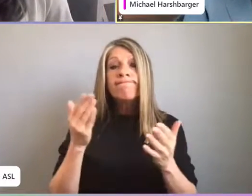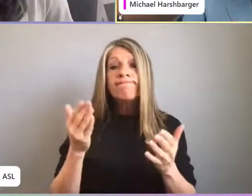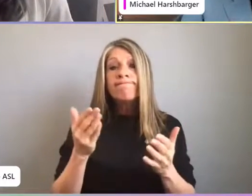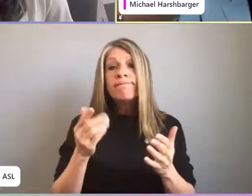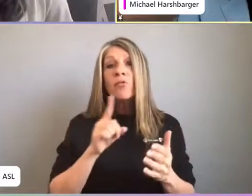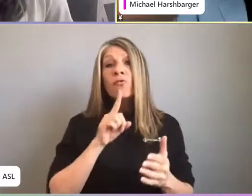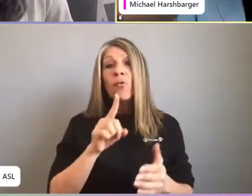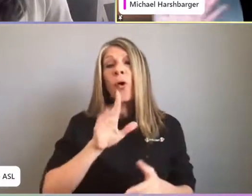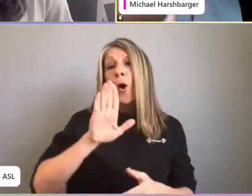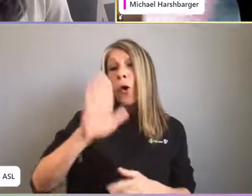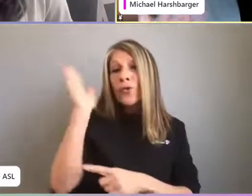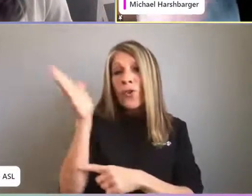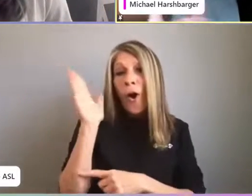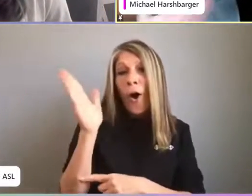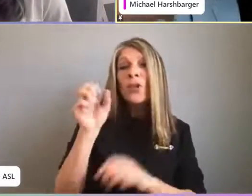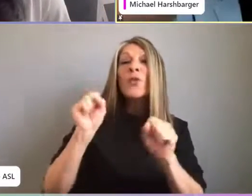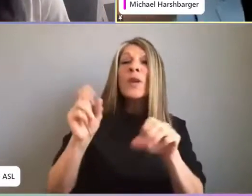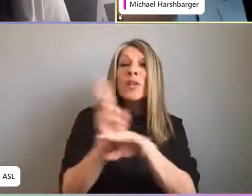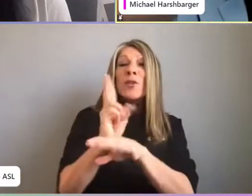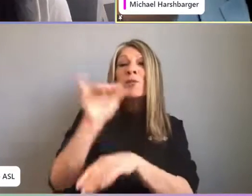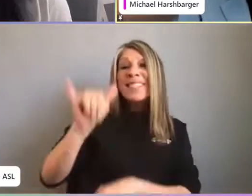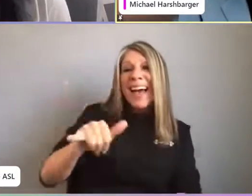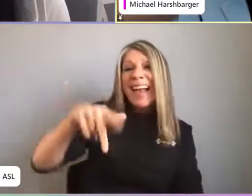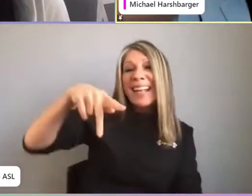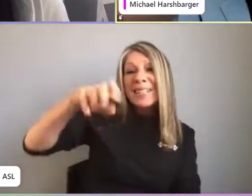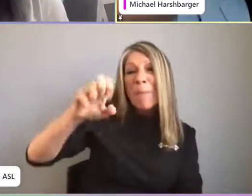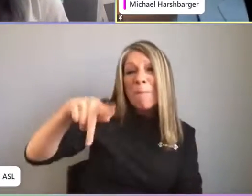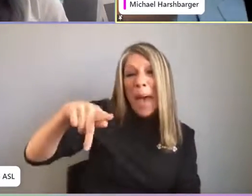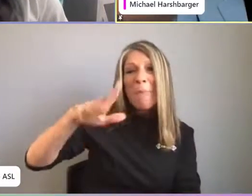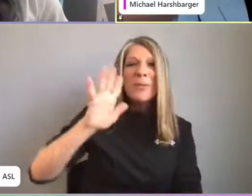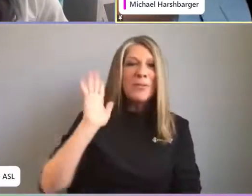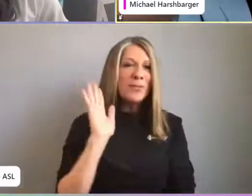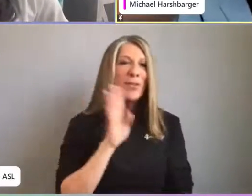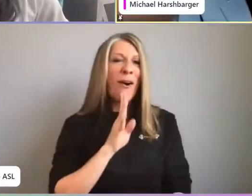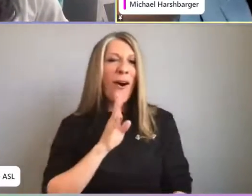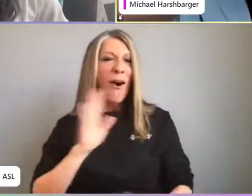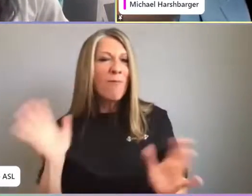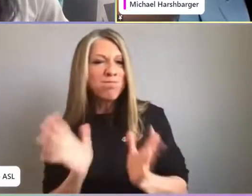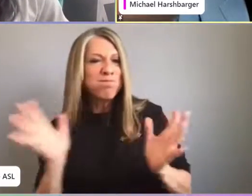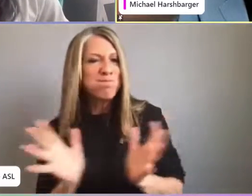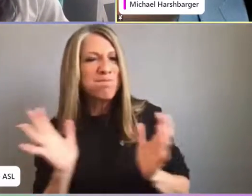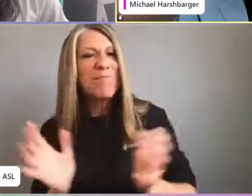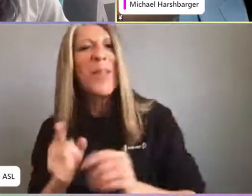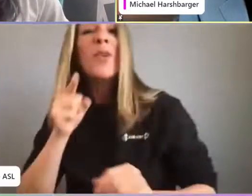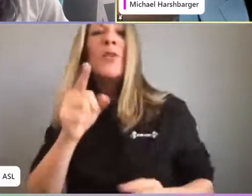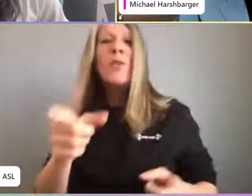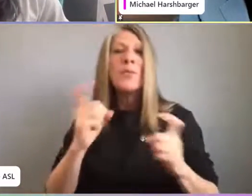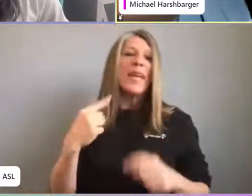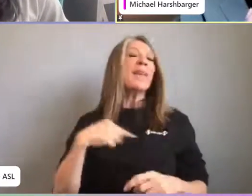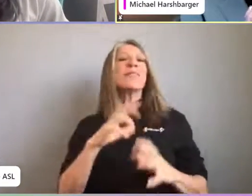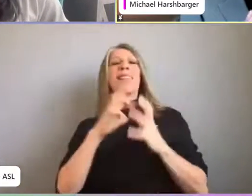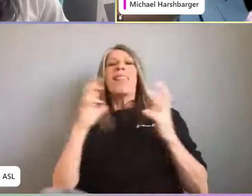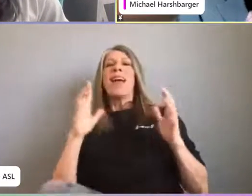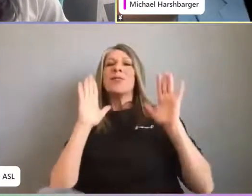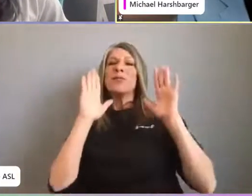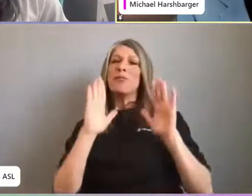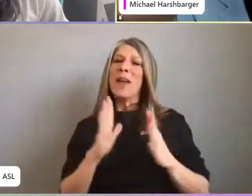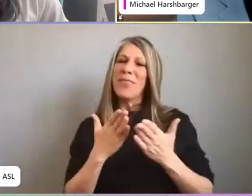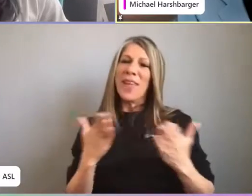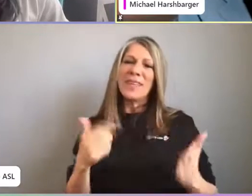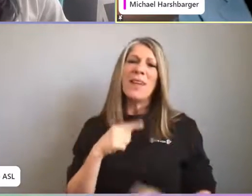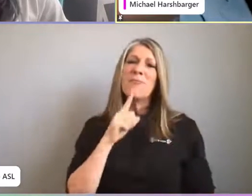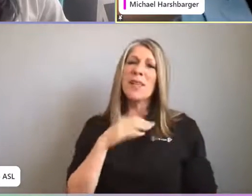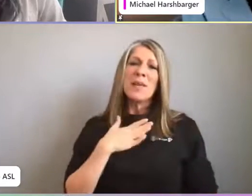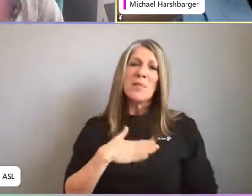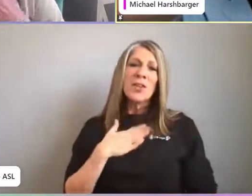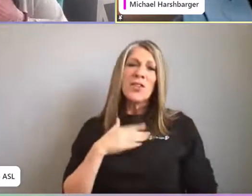bookmark Donna's talk to use as a pep talk anytime you need it. Donna, you gave us a lot of great actionable items, and I